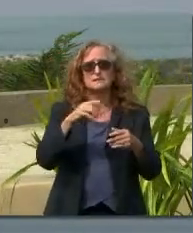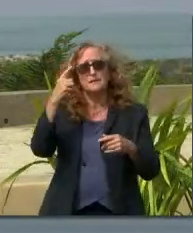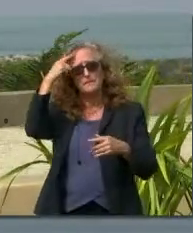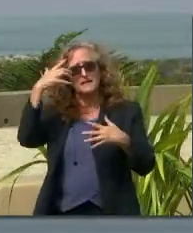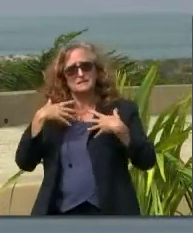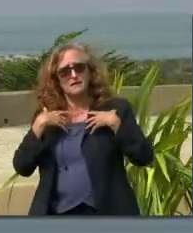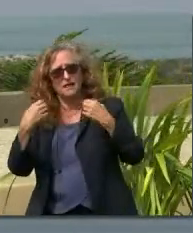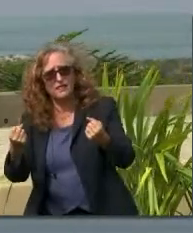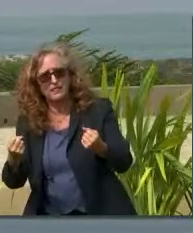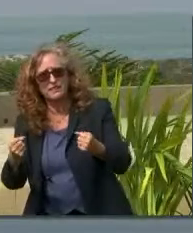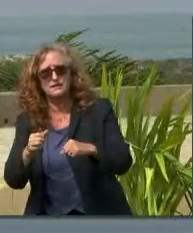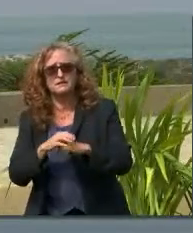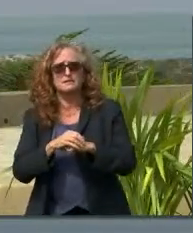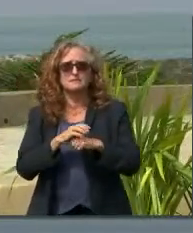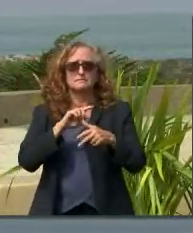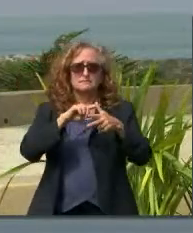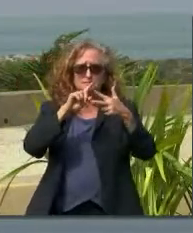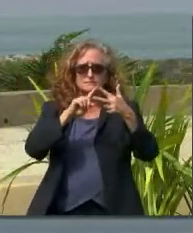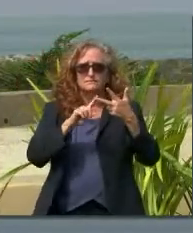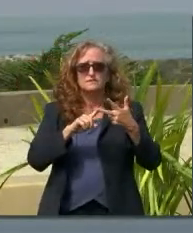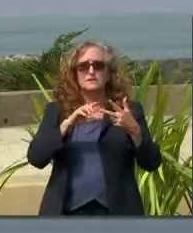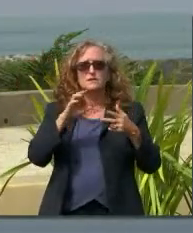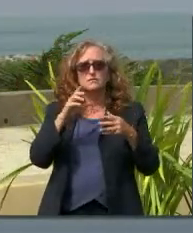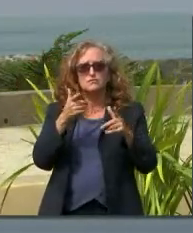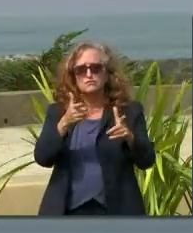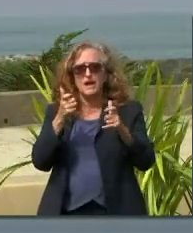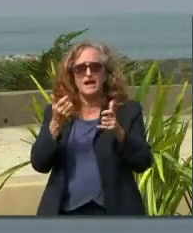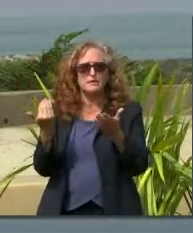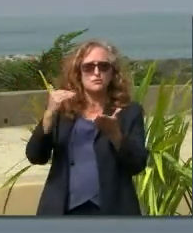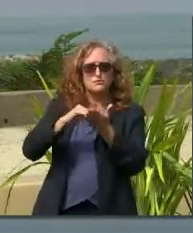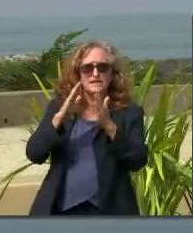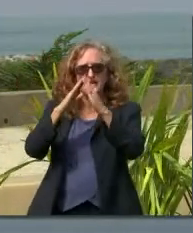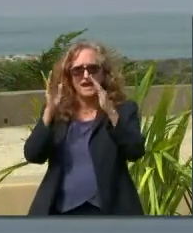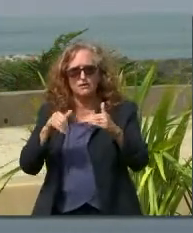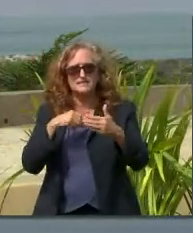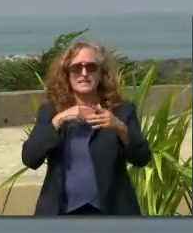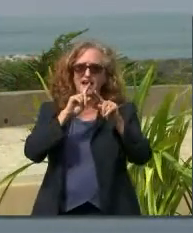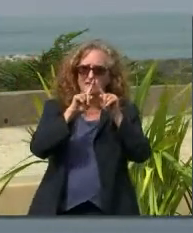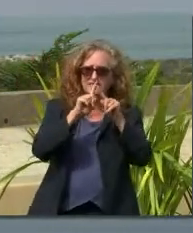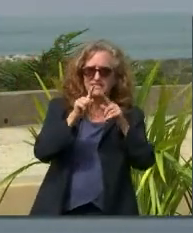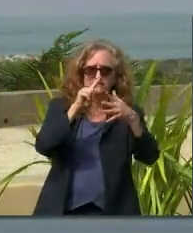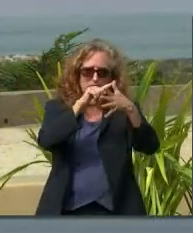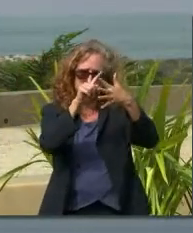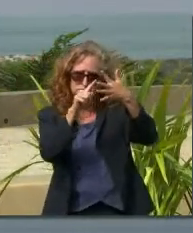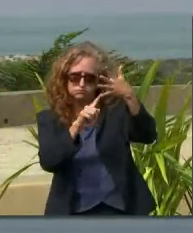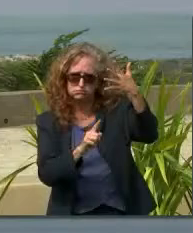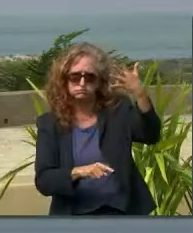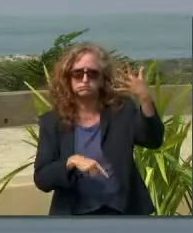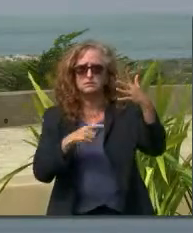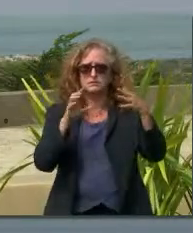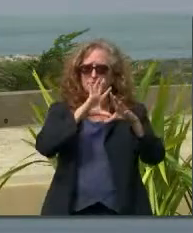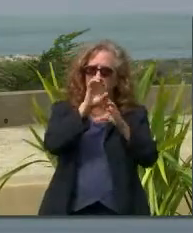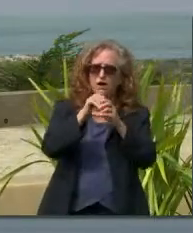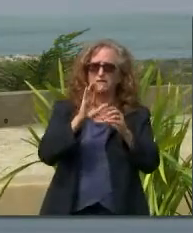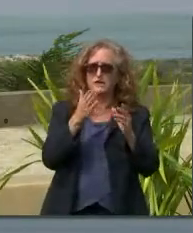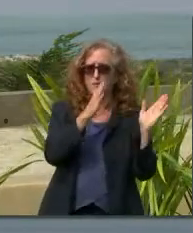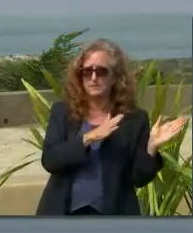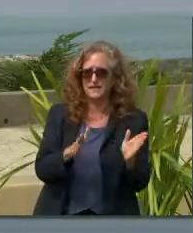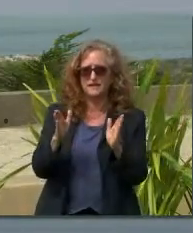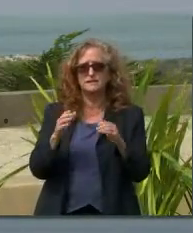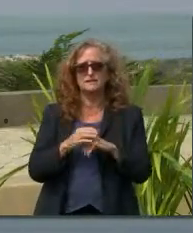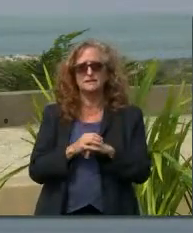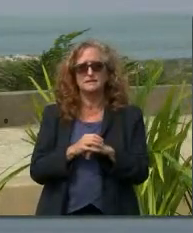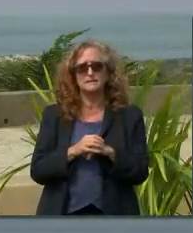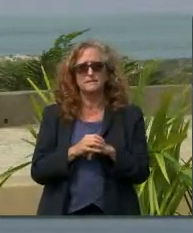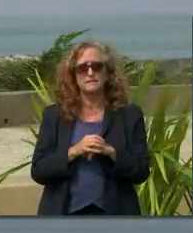health, specific strategies on rapid rehousing, prevention across the spectrum. I am very pleased that we